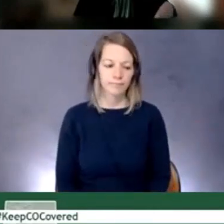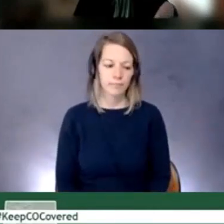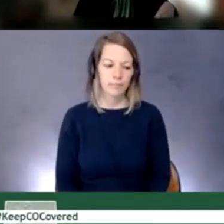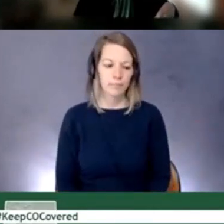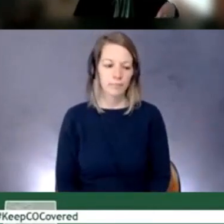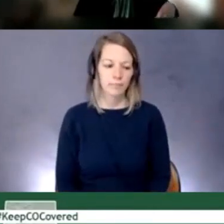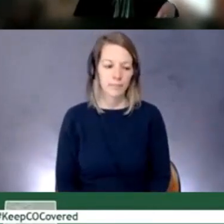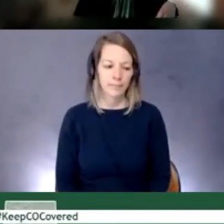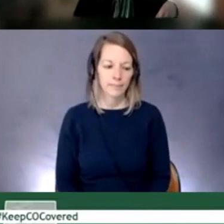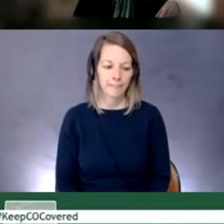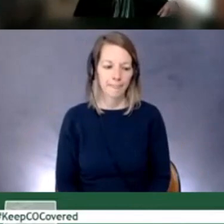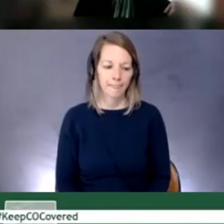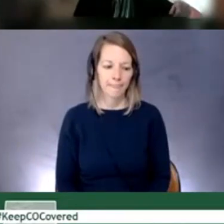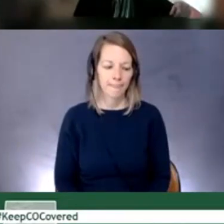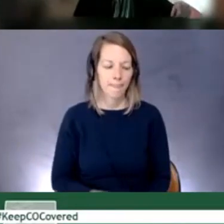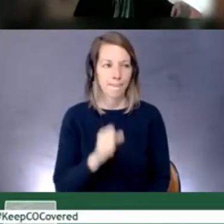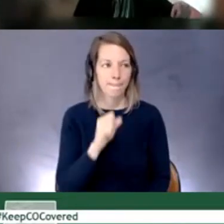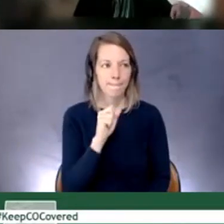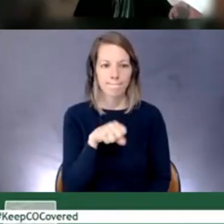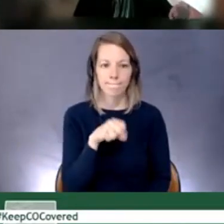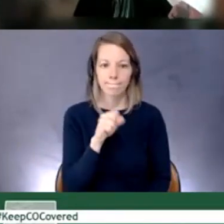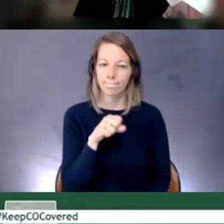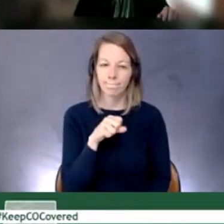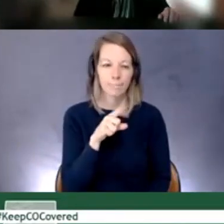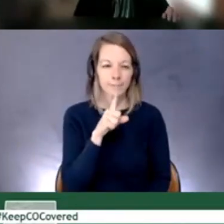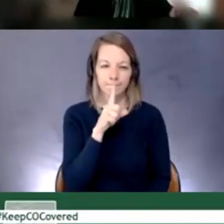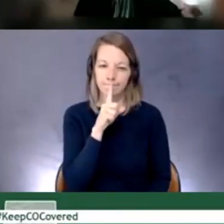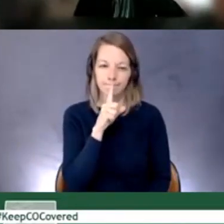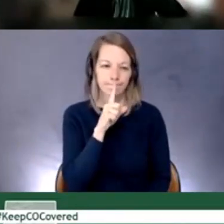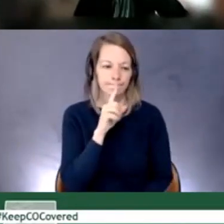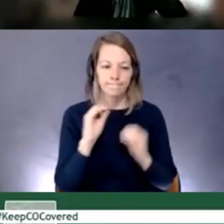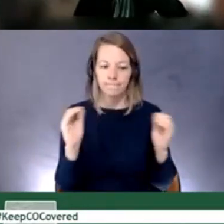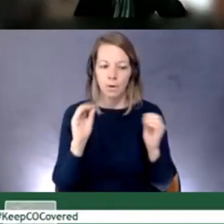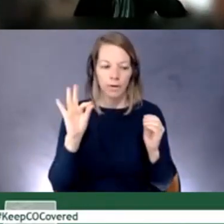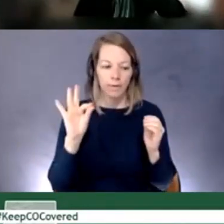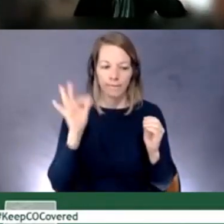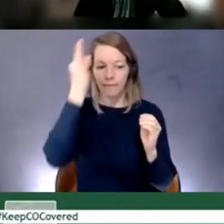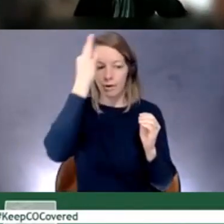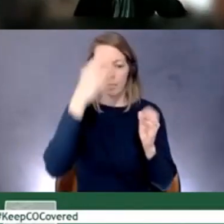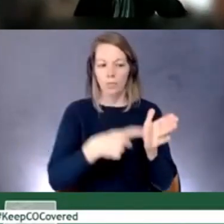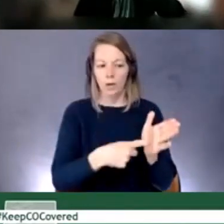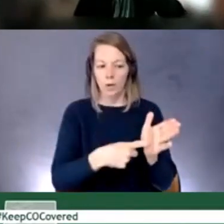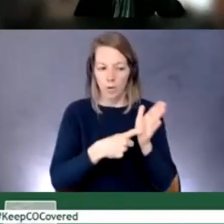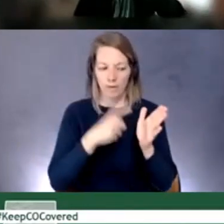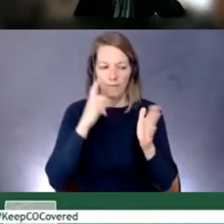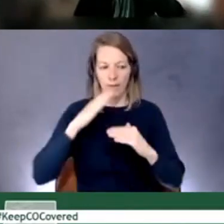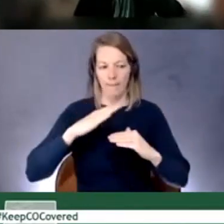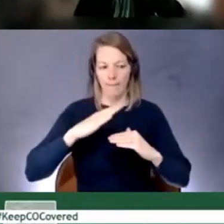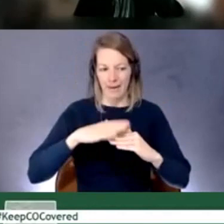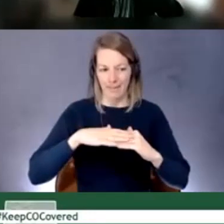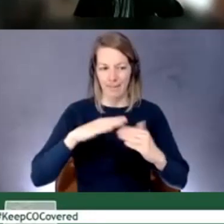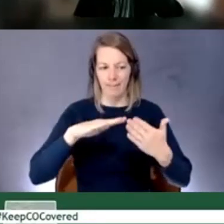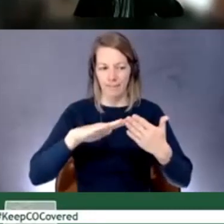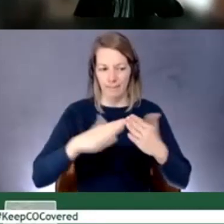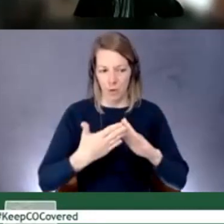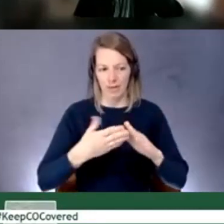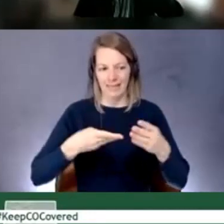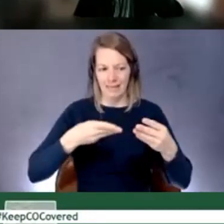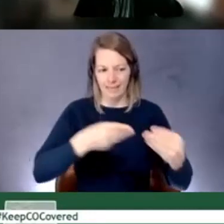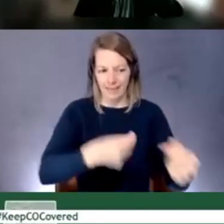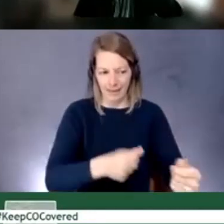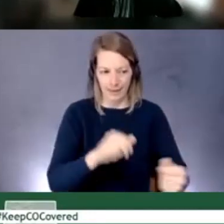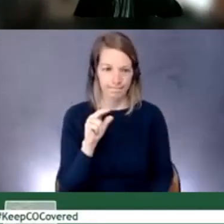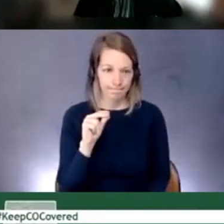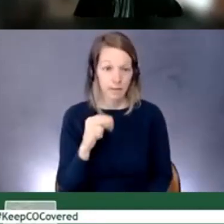Kim. There is no federal requirement on minimum community benefit spending, and I know that is something that we are